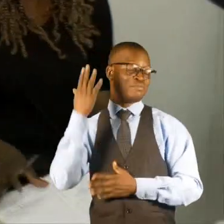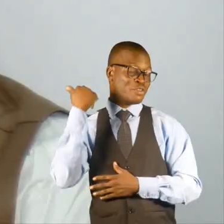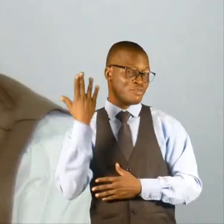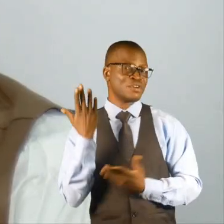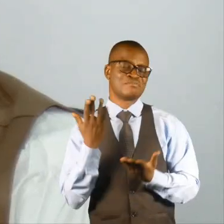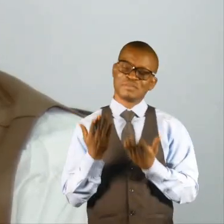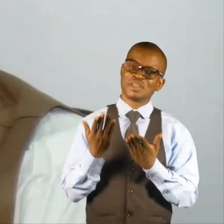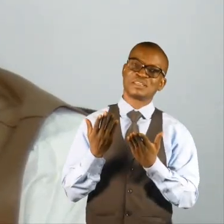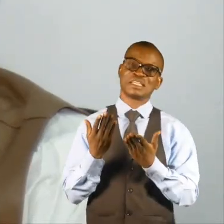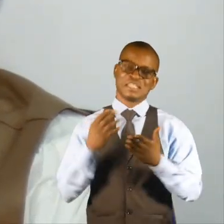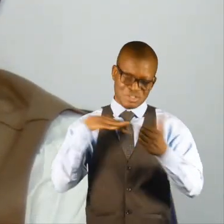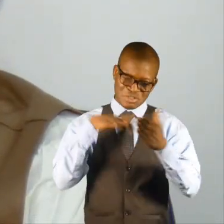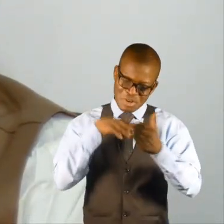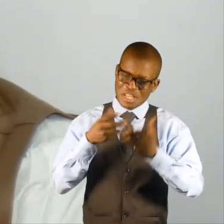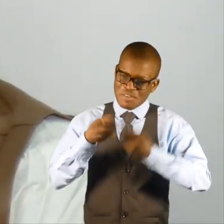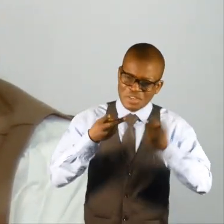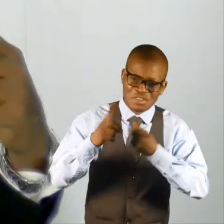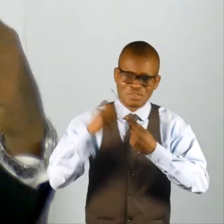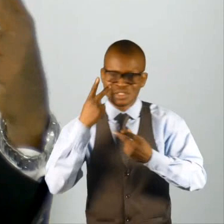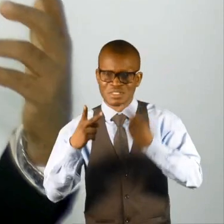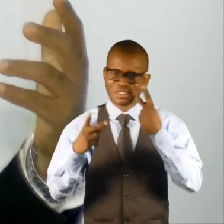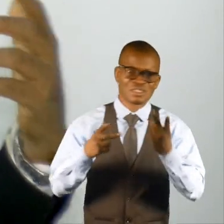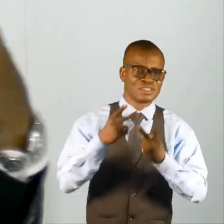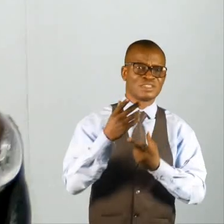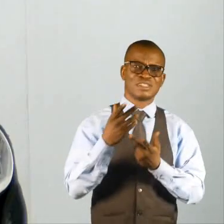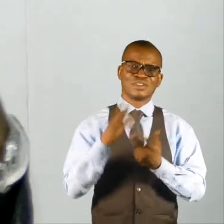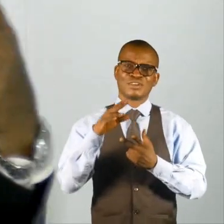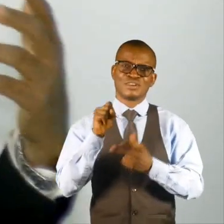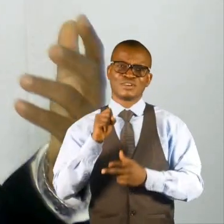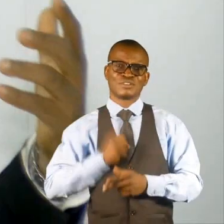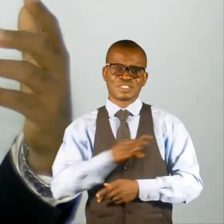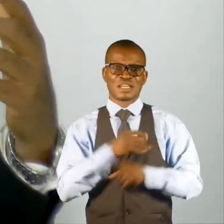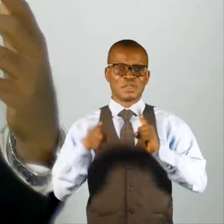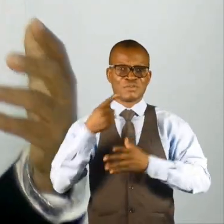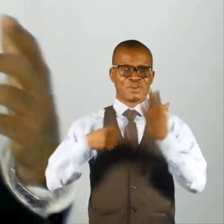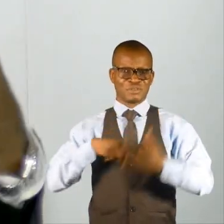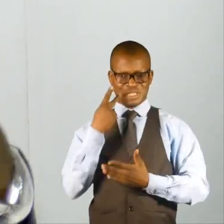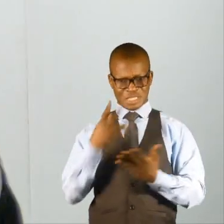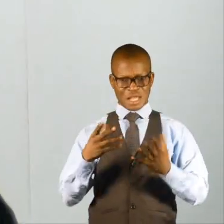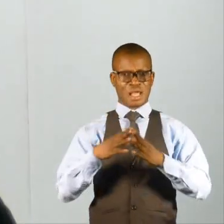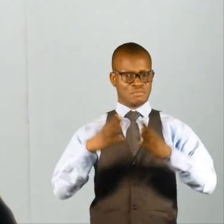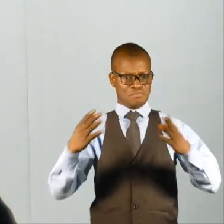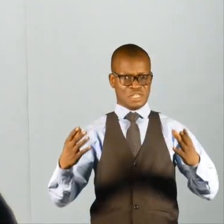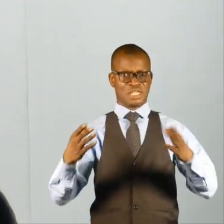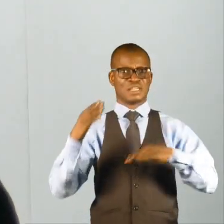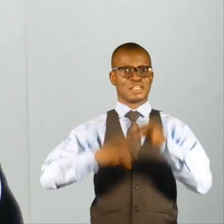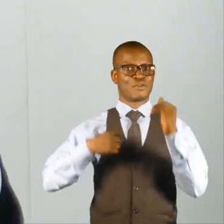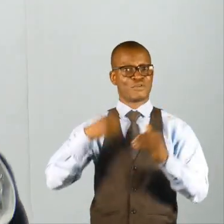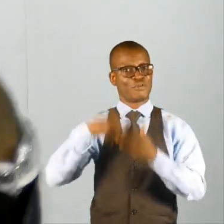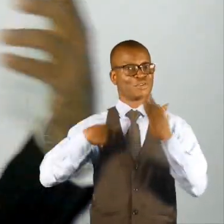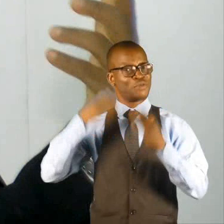working. It was initially meant to be a study tour to see you sit down with your staff, but what we got at the end is much